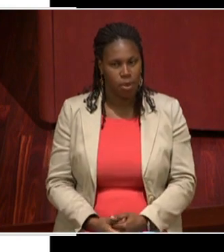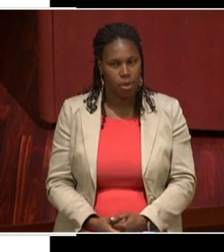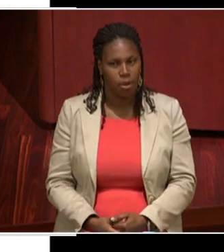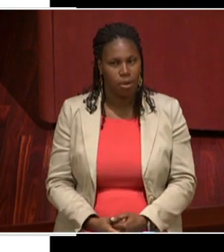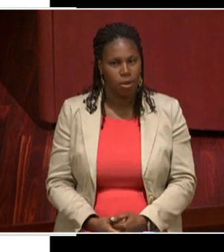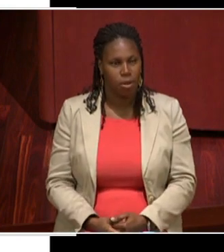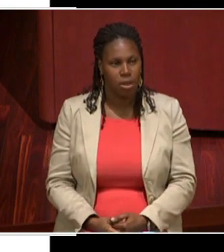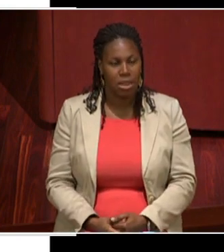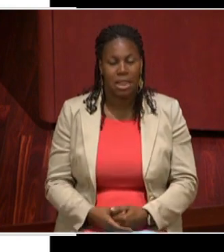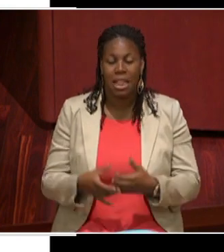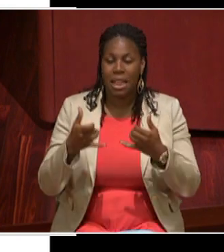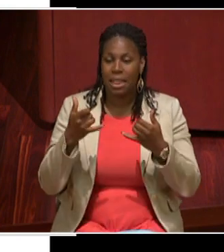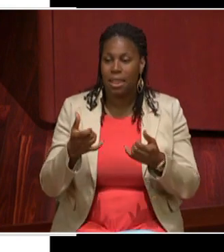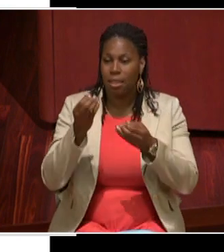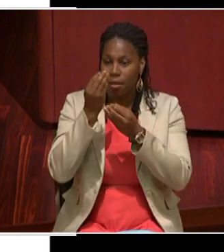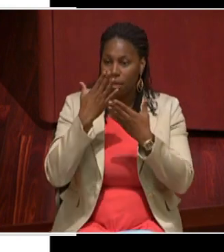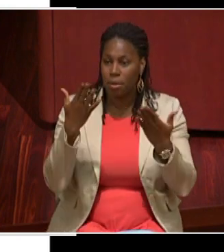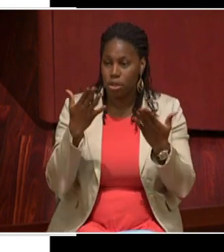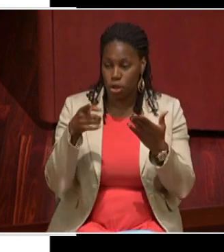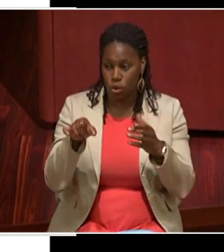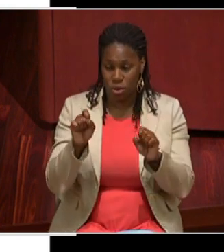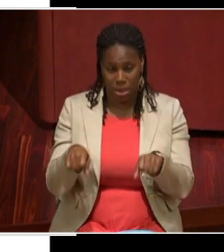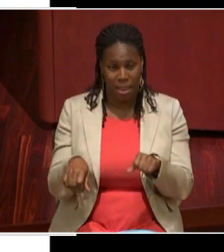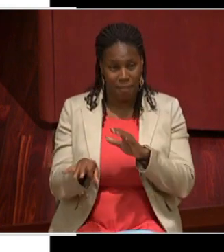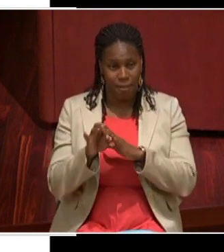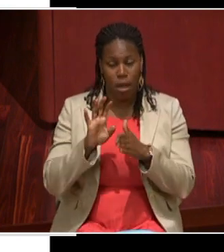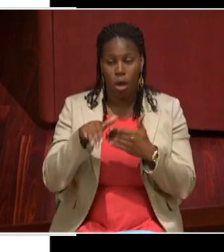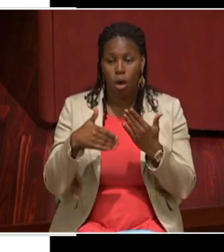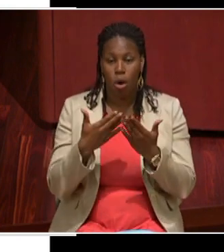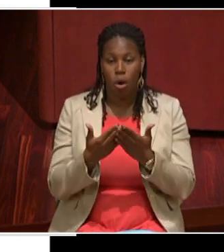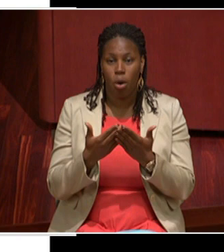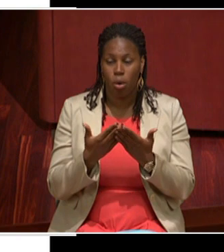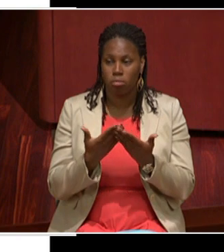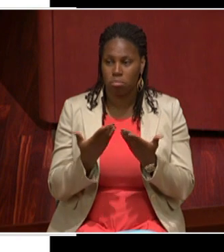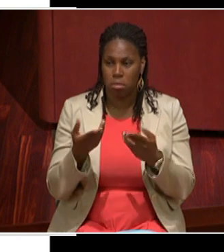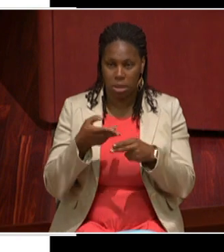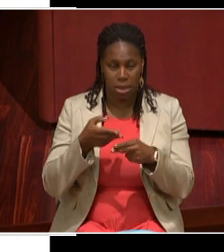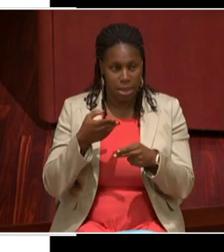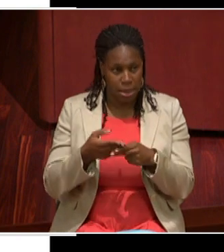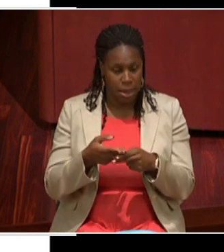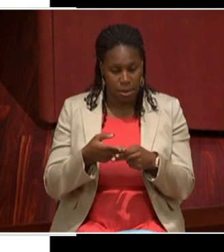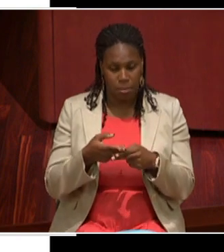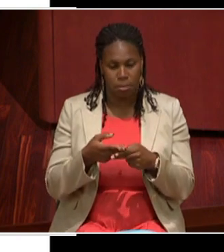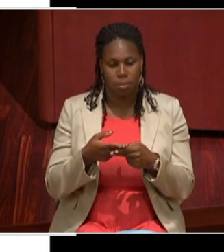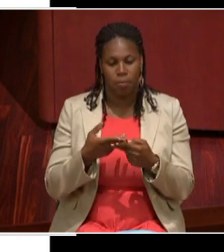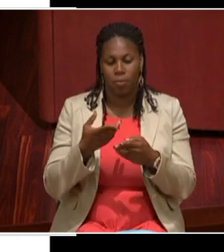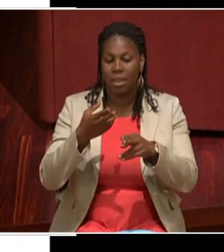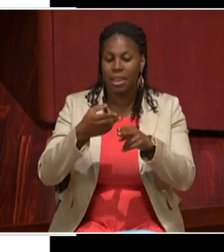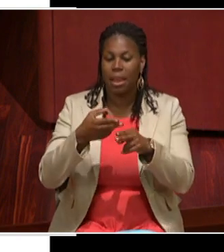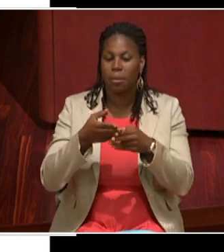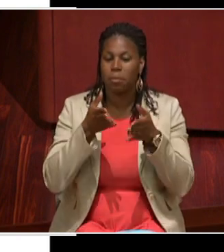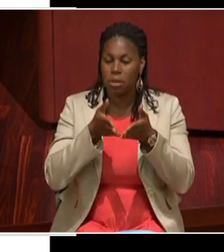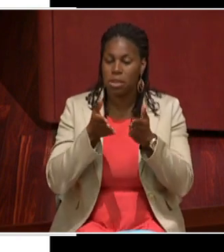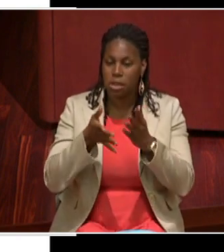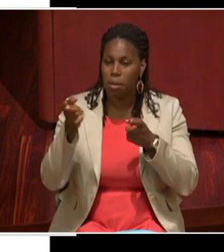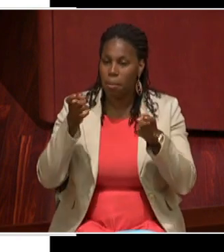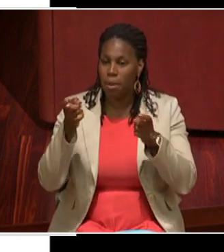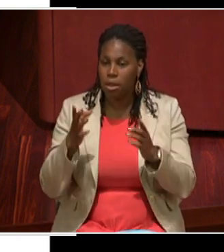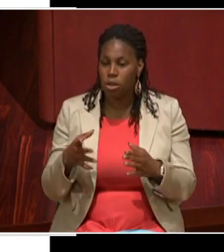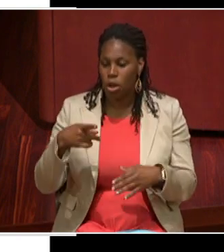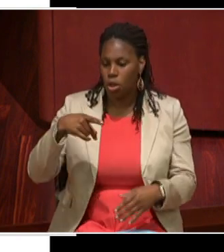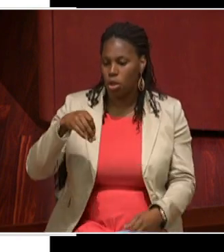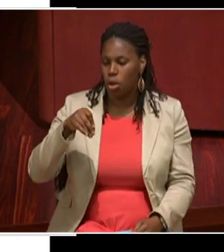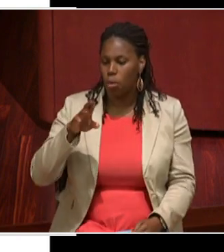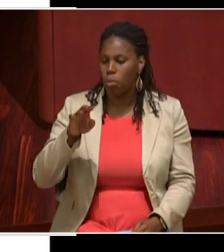Now, in terms of the information you can find, all passenger arrival records give you the name of the vessel, the name of the ship's master, the ports